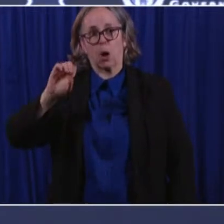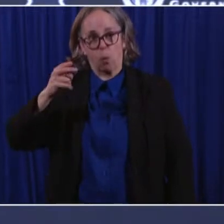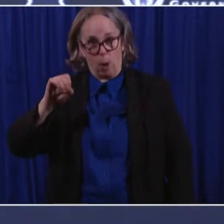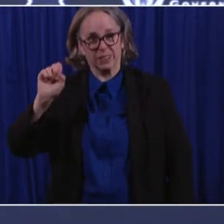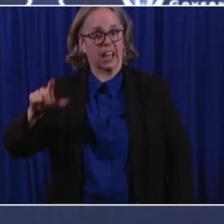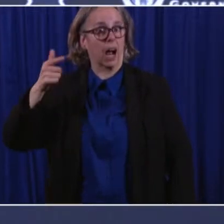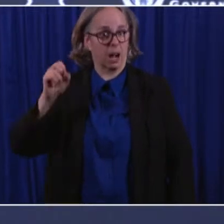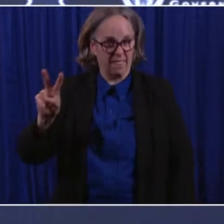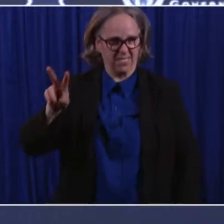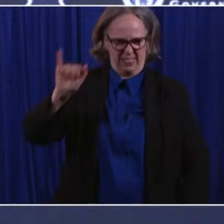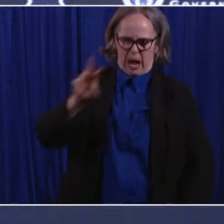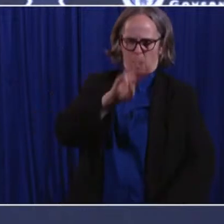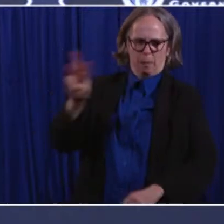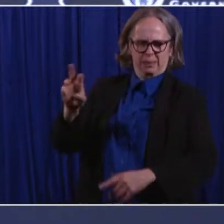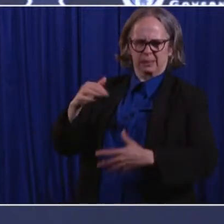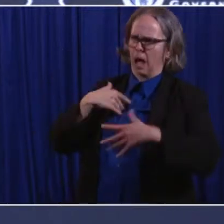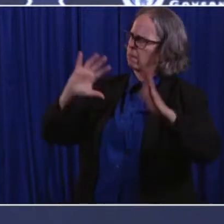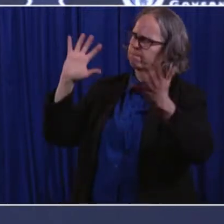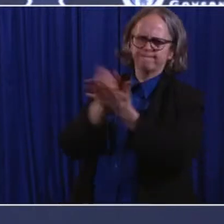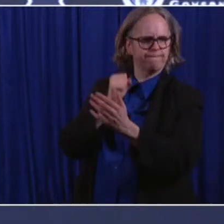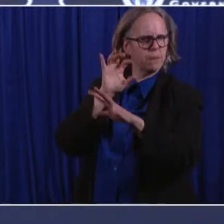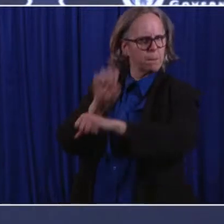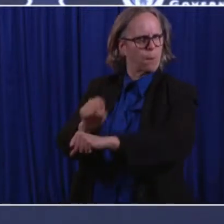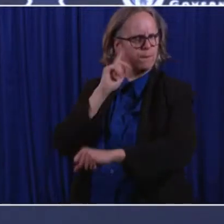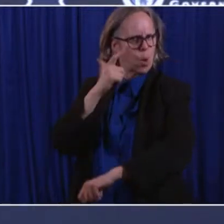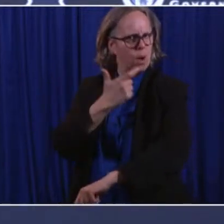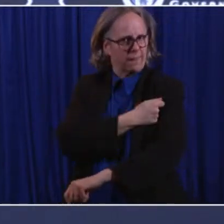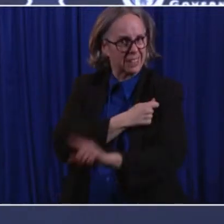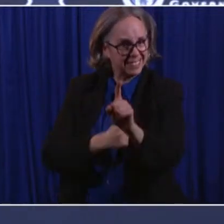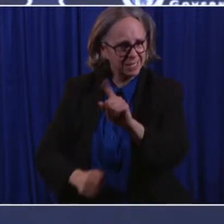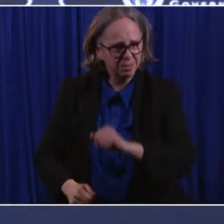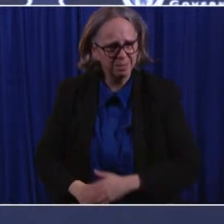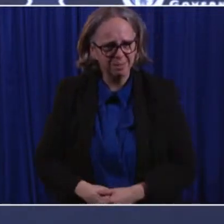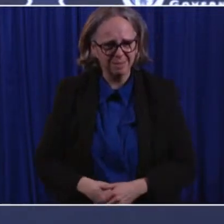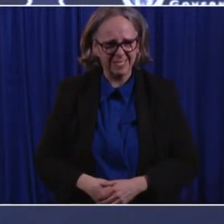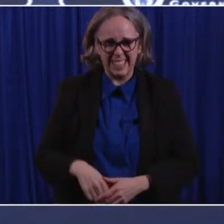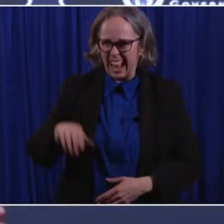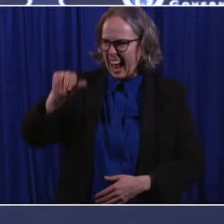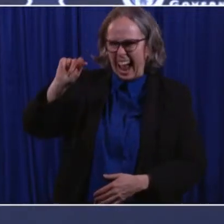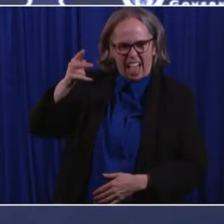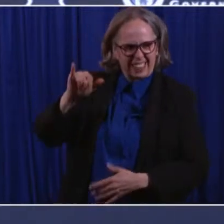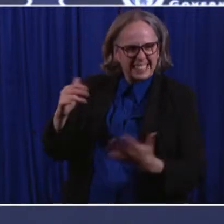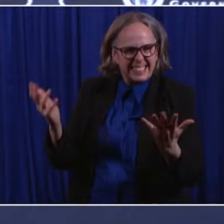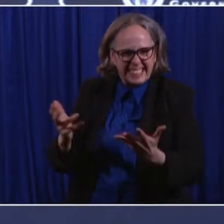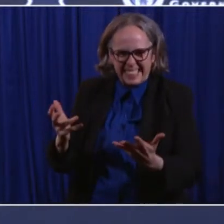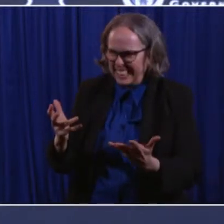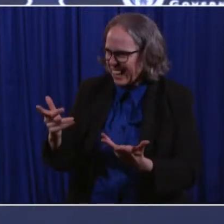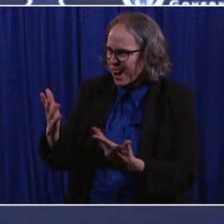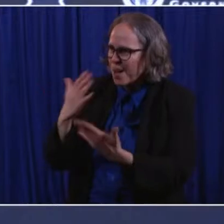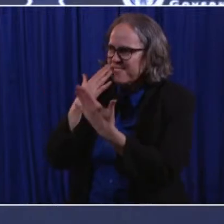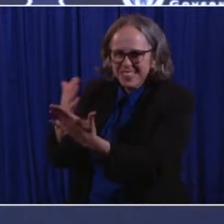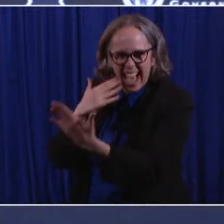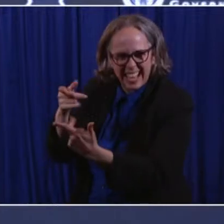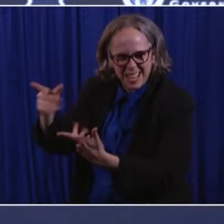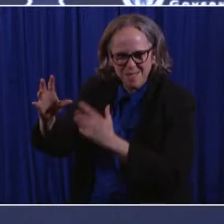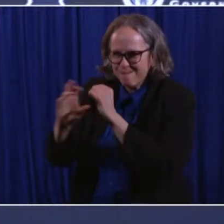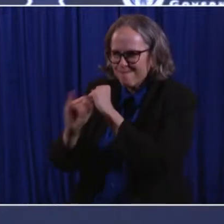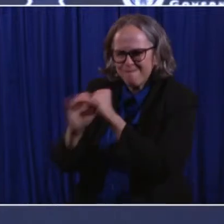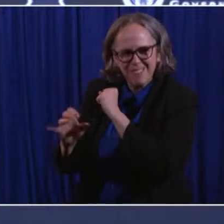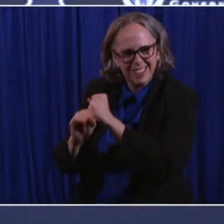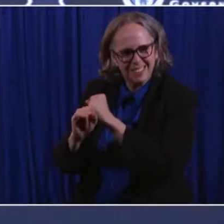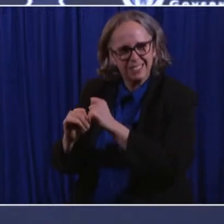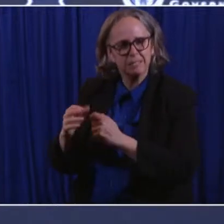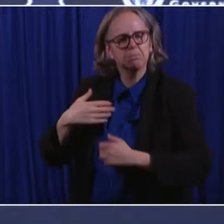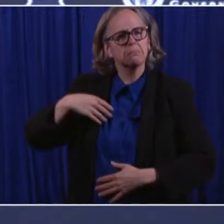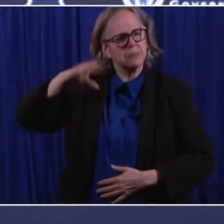you here, but also very, very delighted that you agreed to do this commercial. And I've not seen the other one, but there is one in